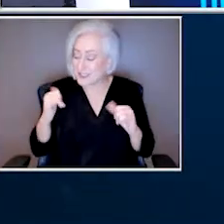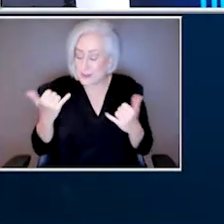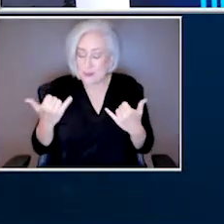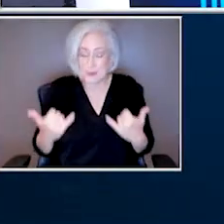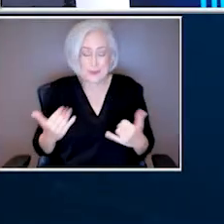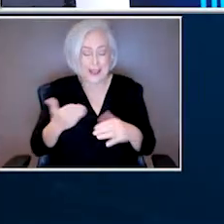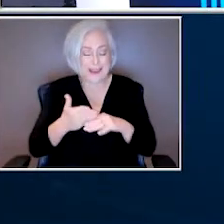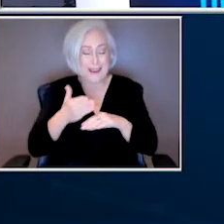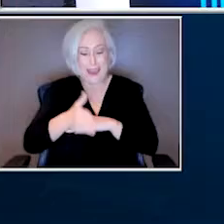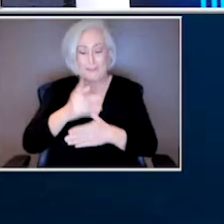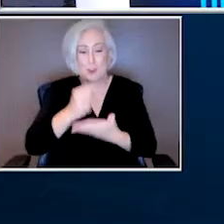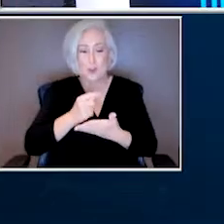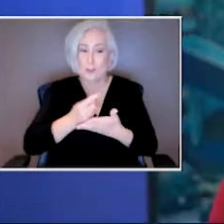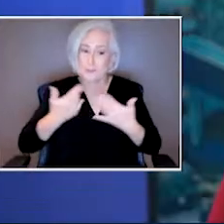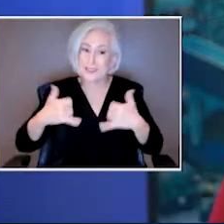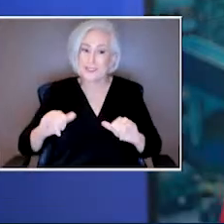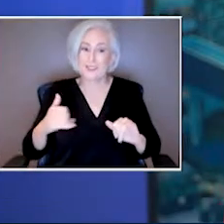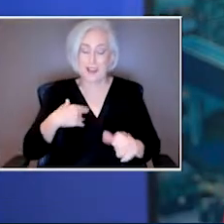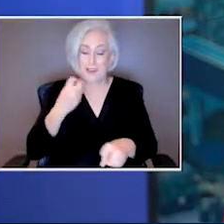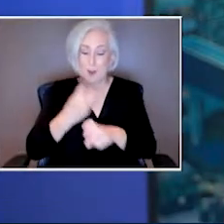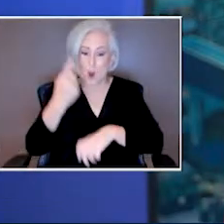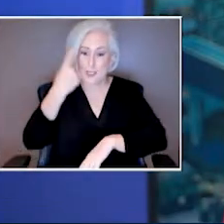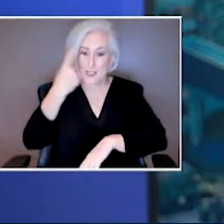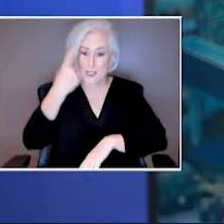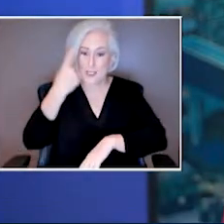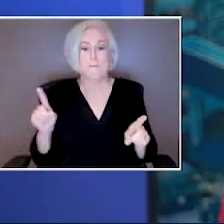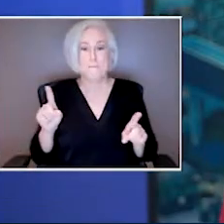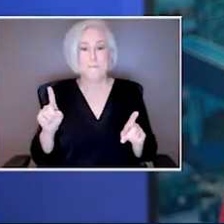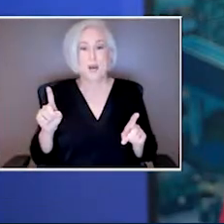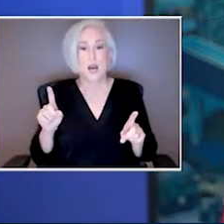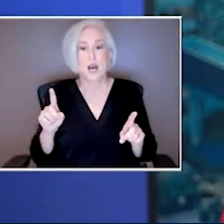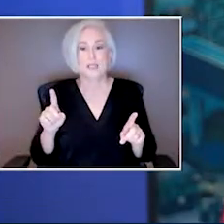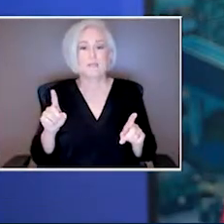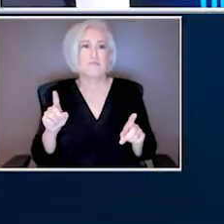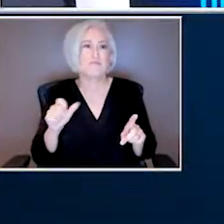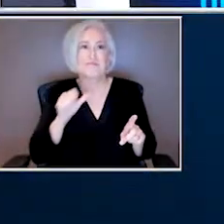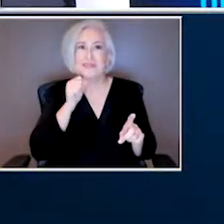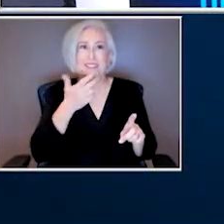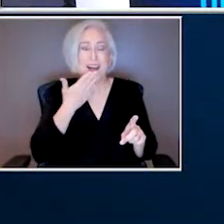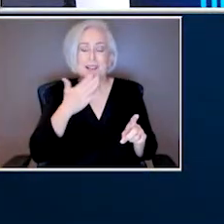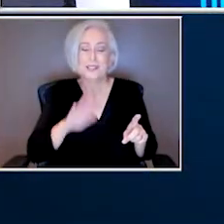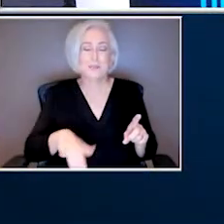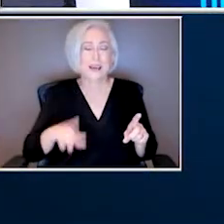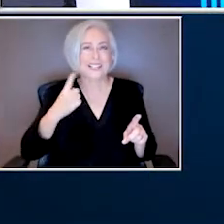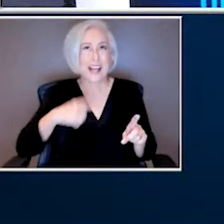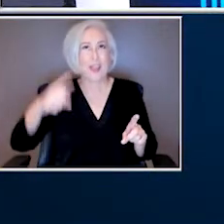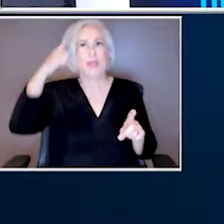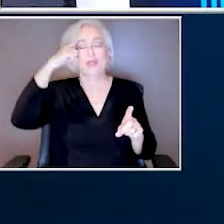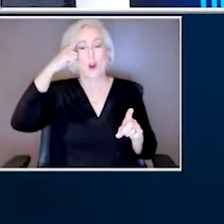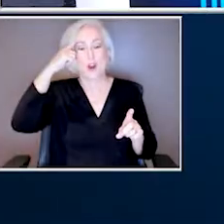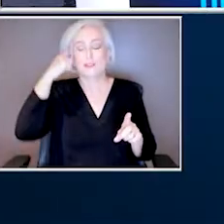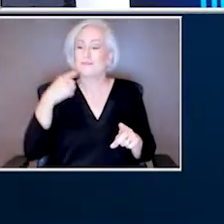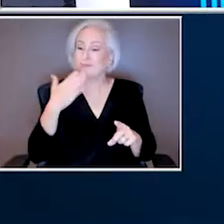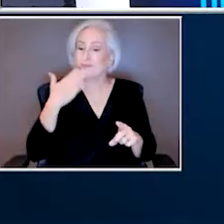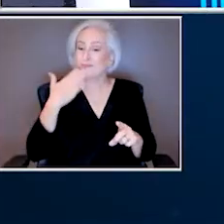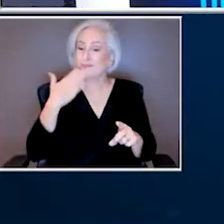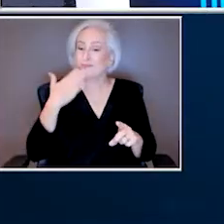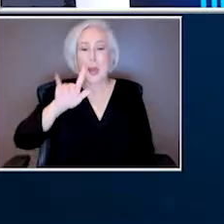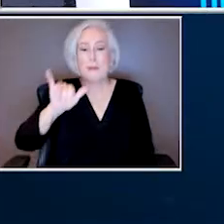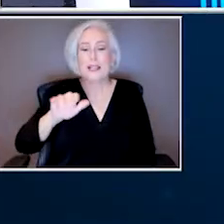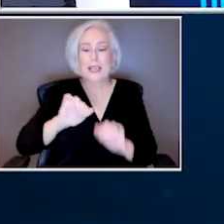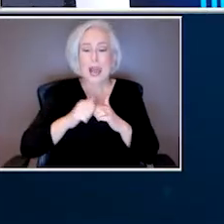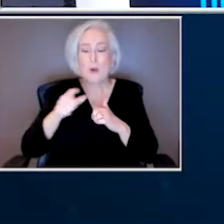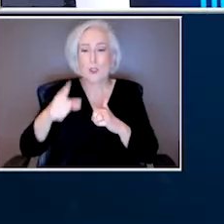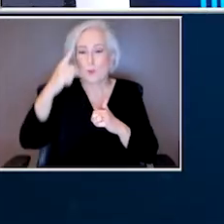but overall, it wasn't as bad as I thought. Good. That's good to hear. Emily, how about you? How are you doing mental